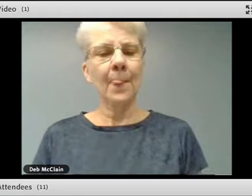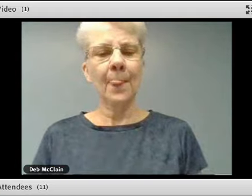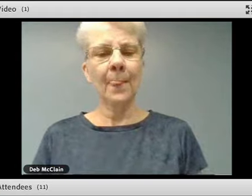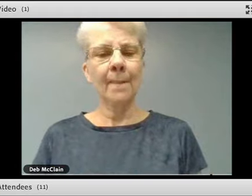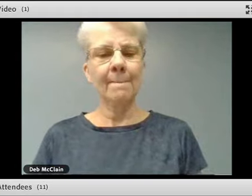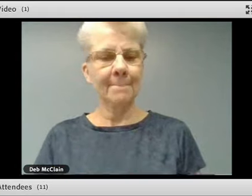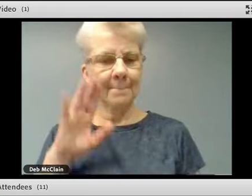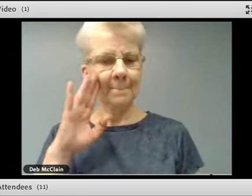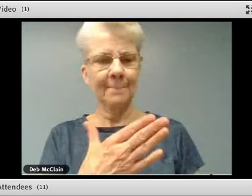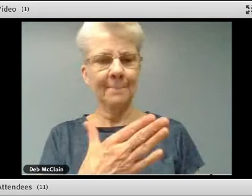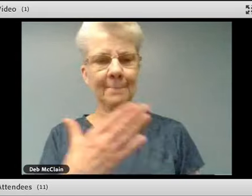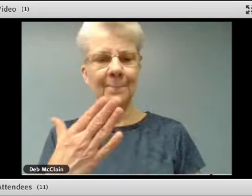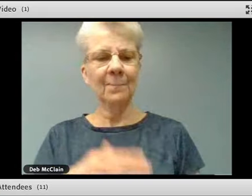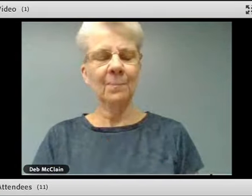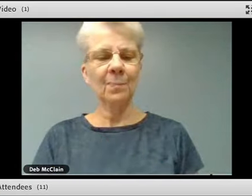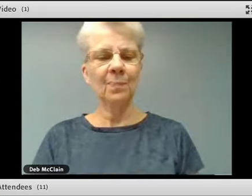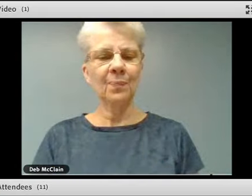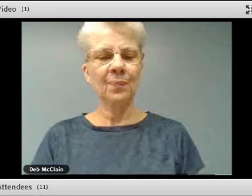Hello, good morning, everyone.